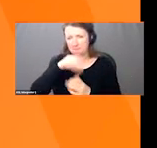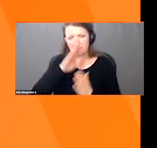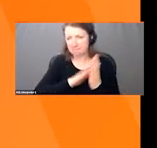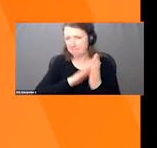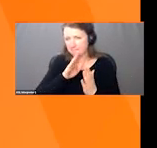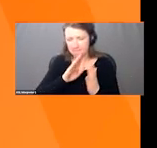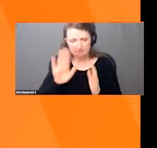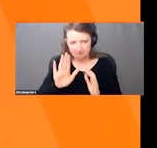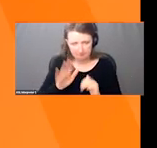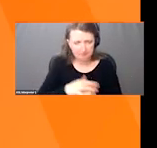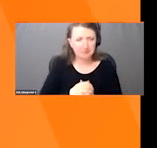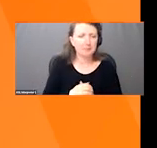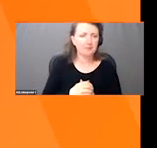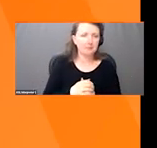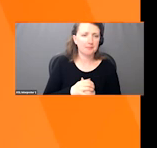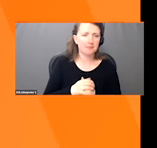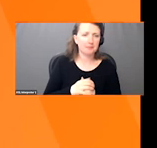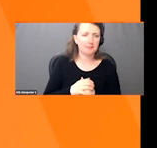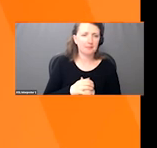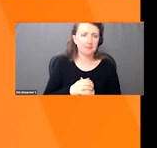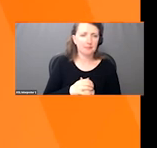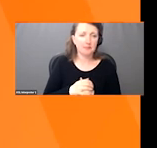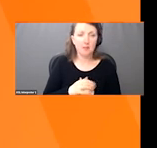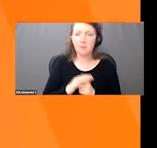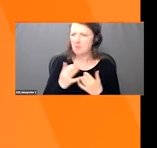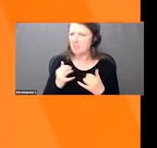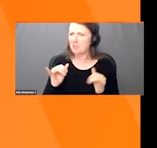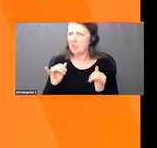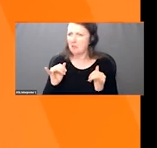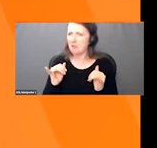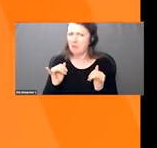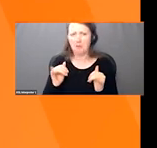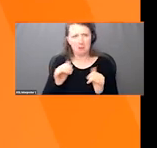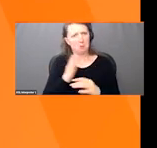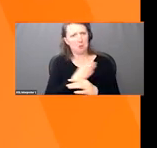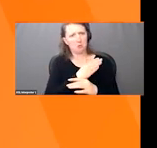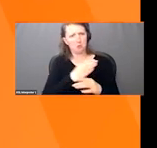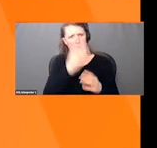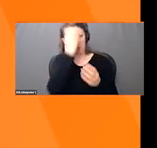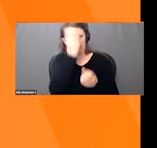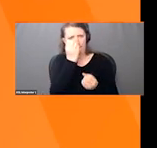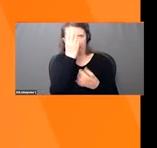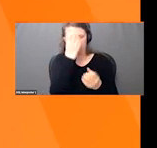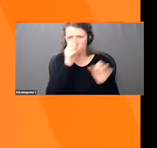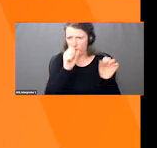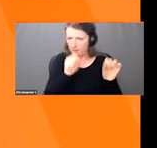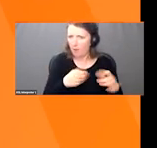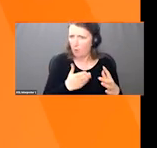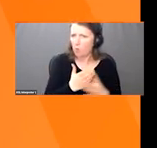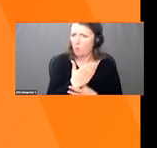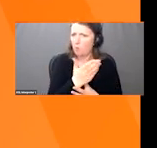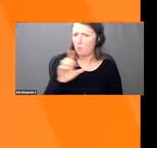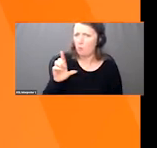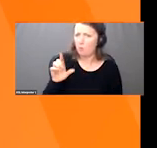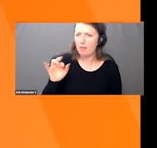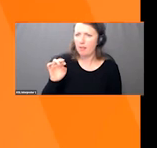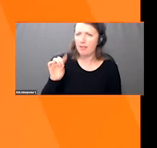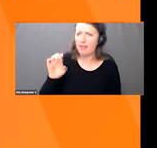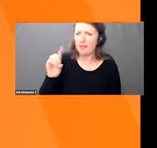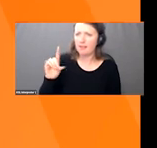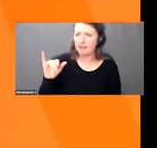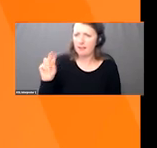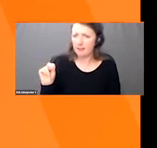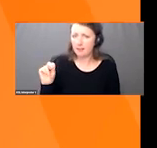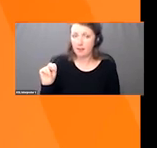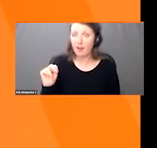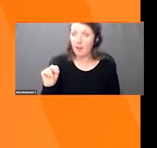this. A very, very big piece of value that people often missed is I can go through this event afterwards